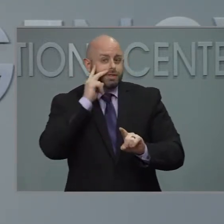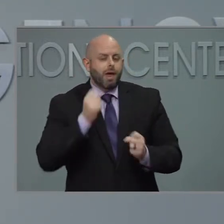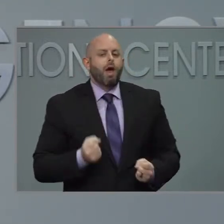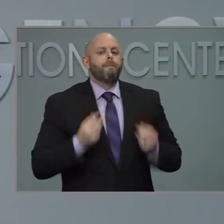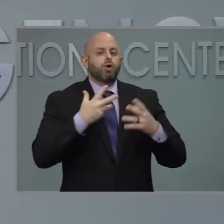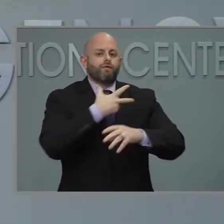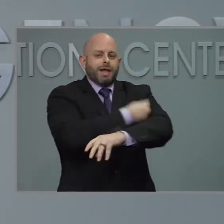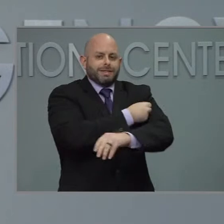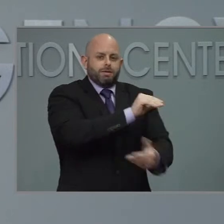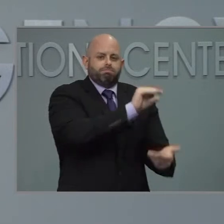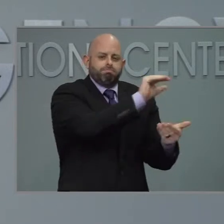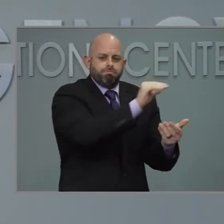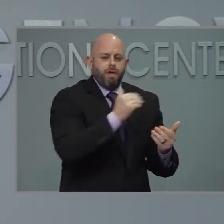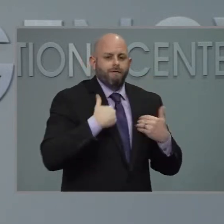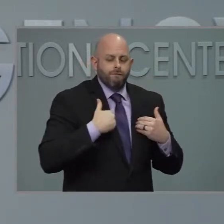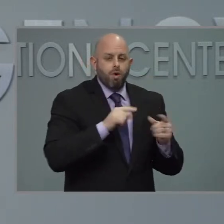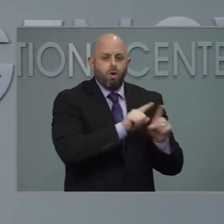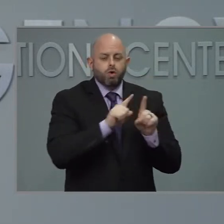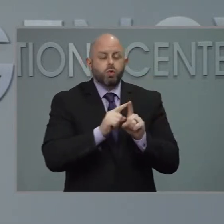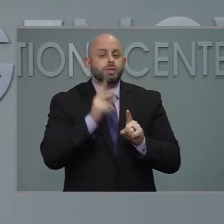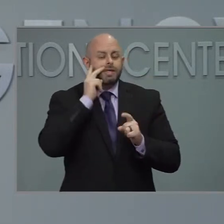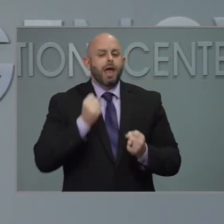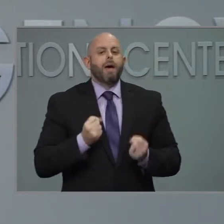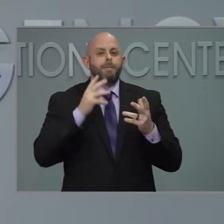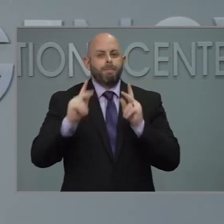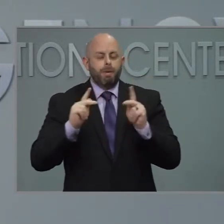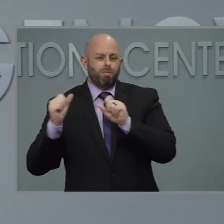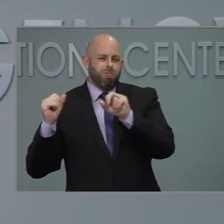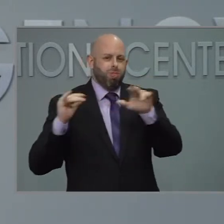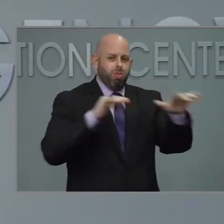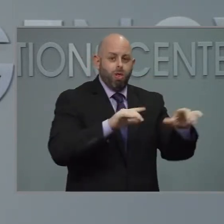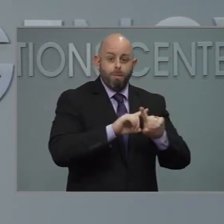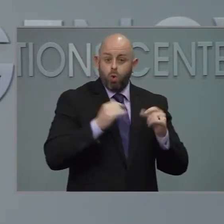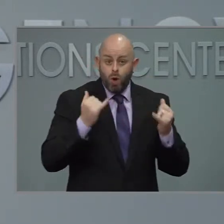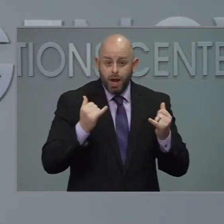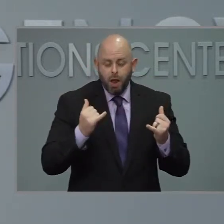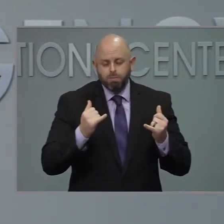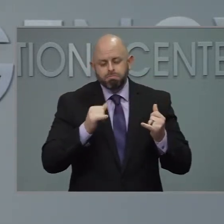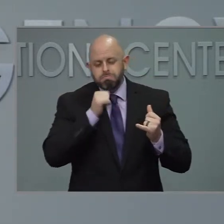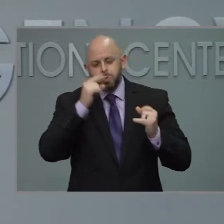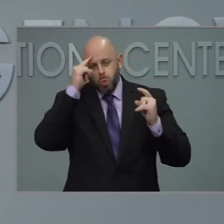what our vaccine providers are seeing on the ground. But at this time, we don't see a change coming.